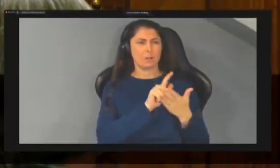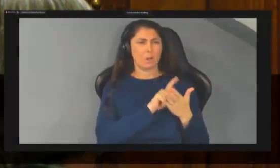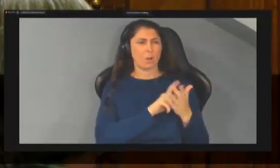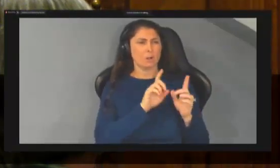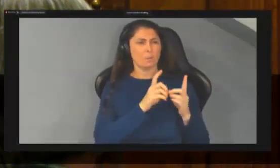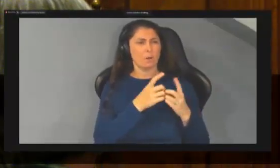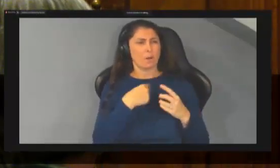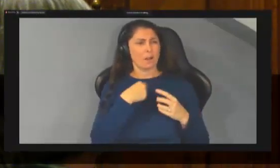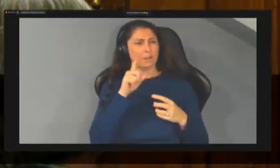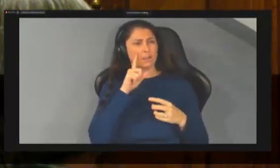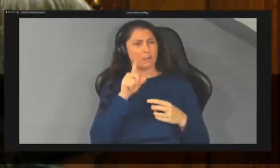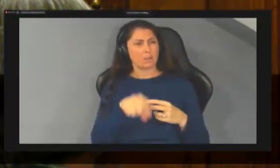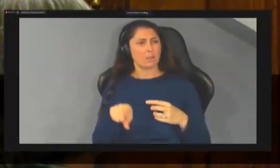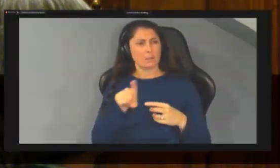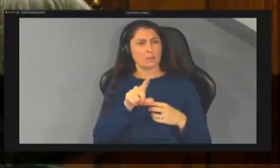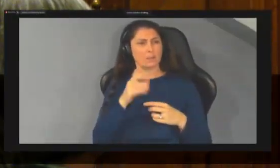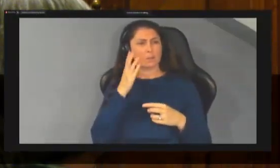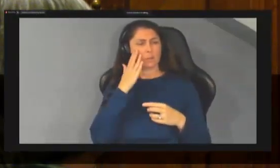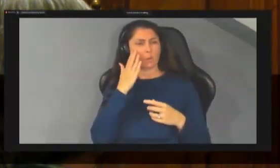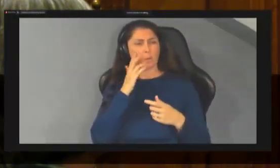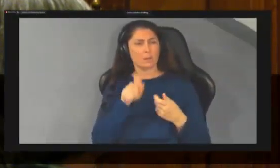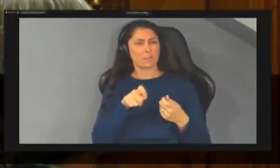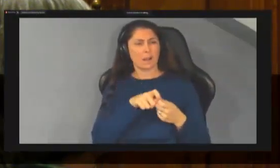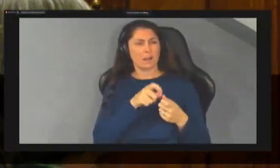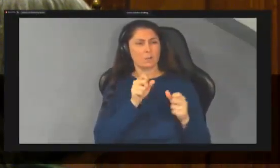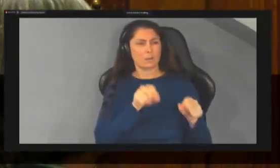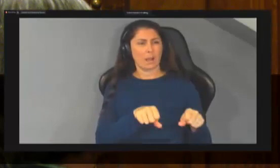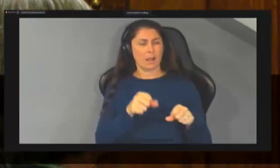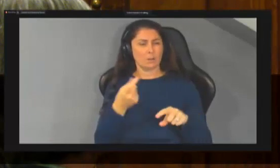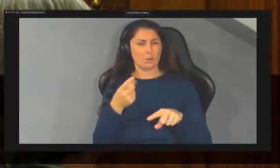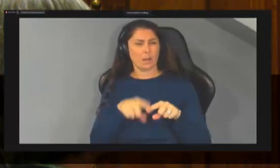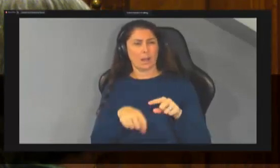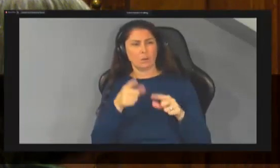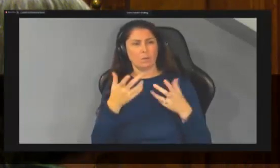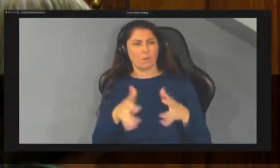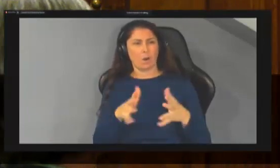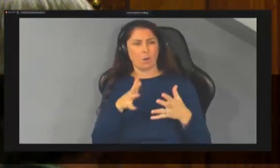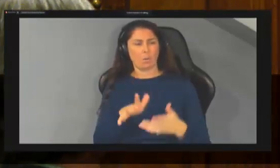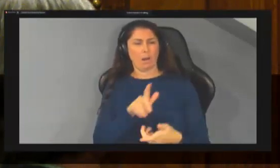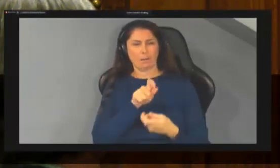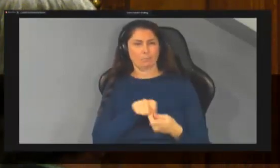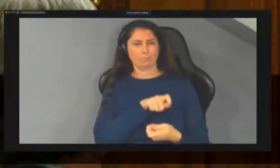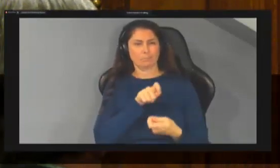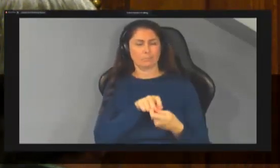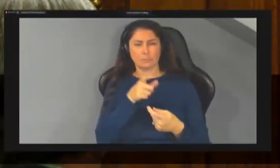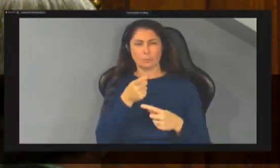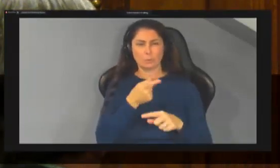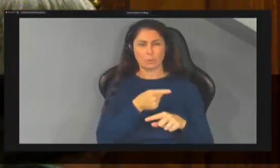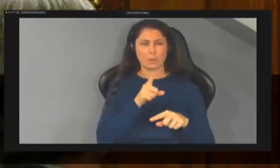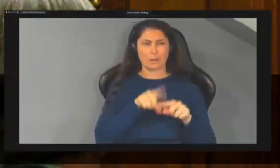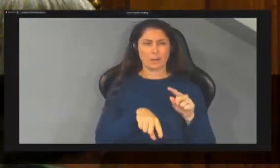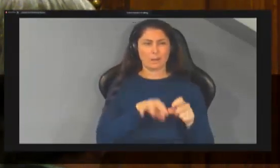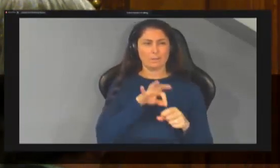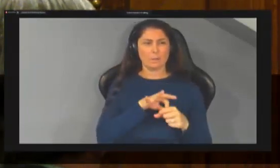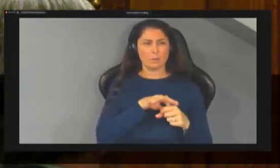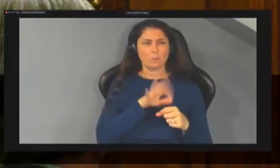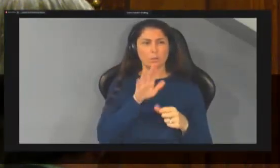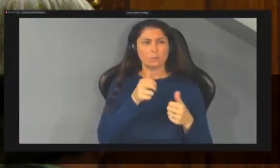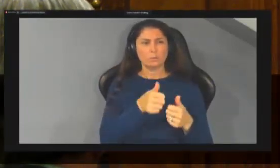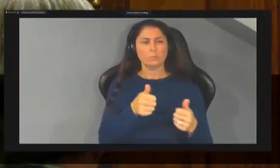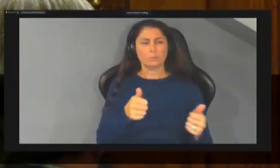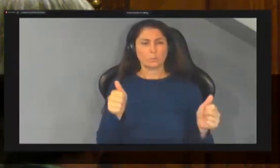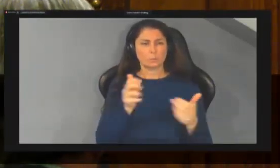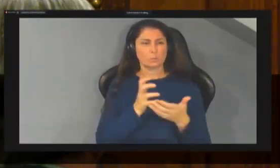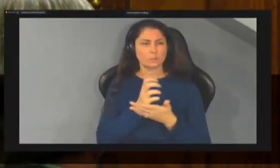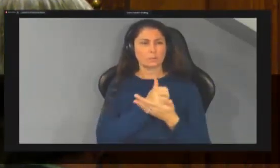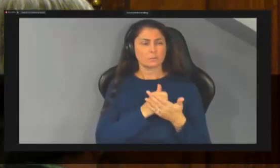think you guys know exactly what you can and can't do. You've all articulated repeated, it, but you please. Couldn't. You can't vote on your own salary if